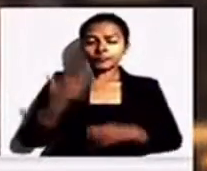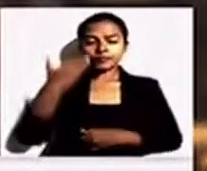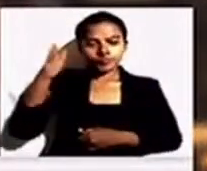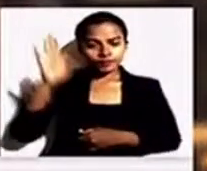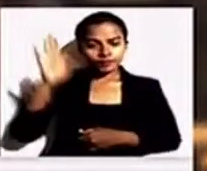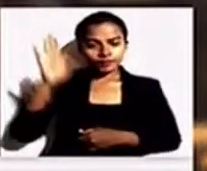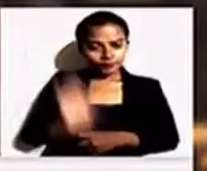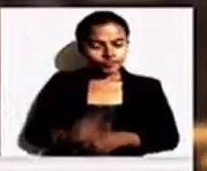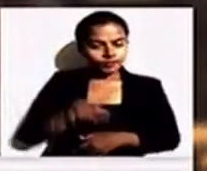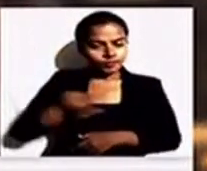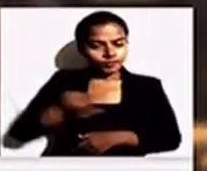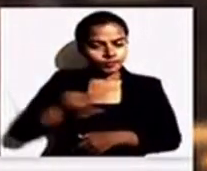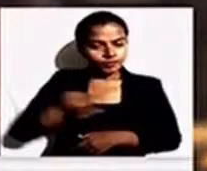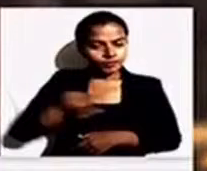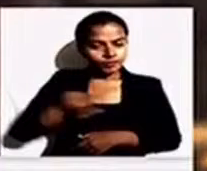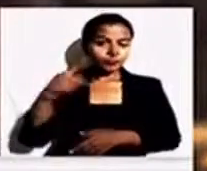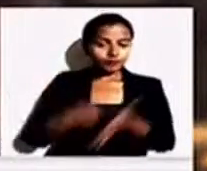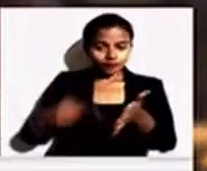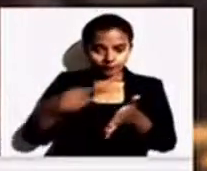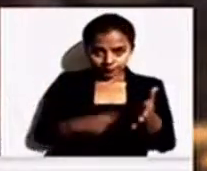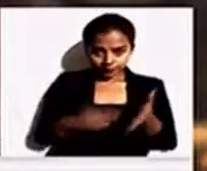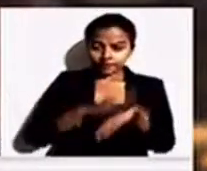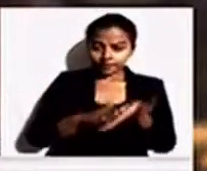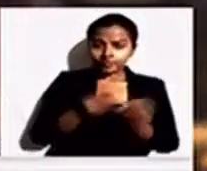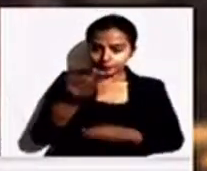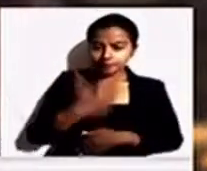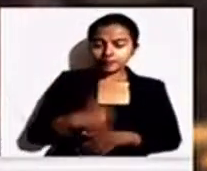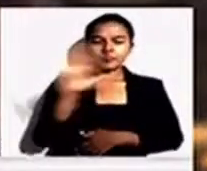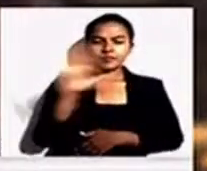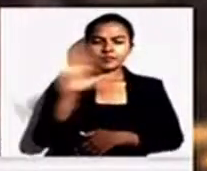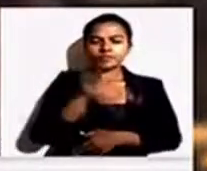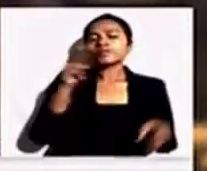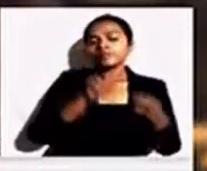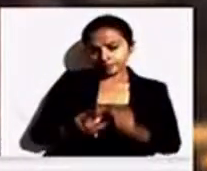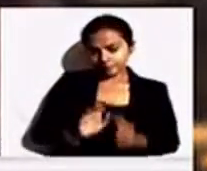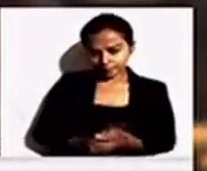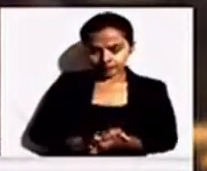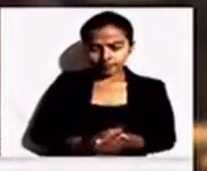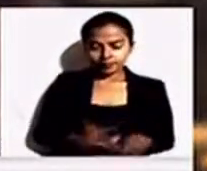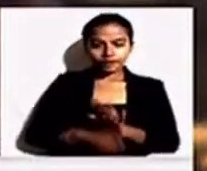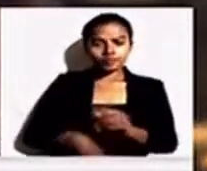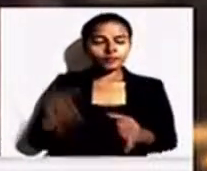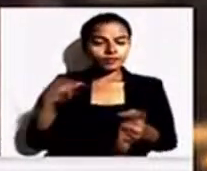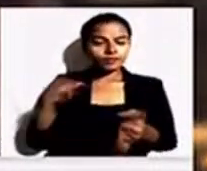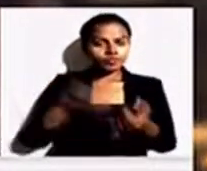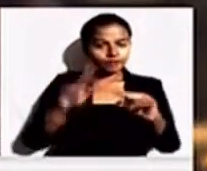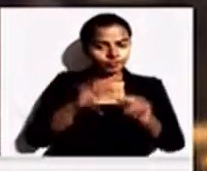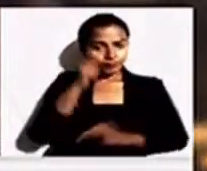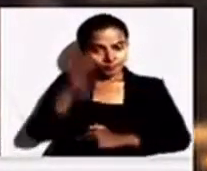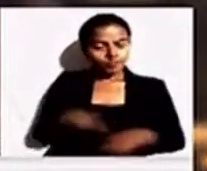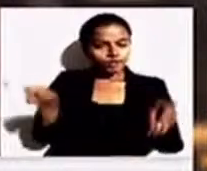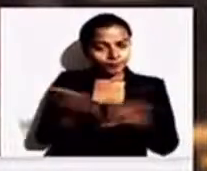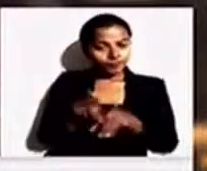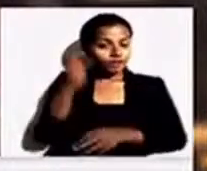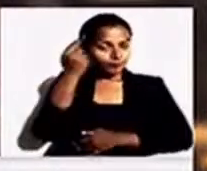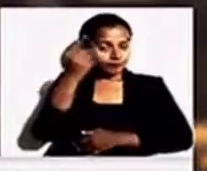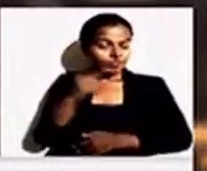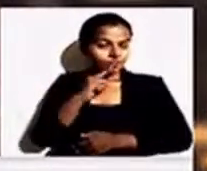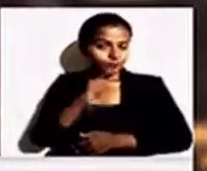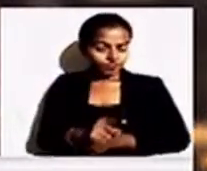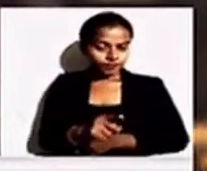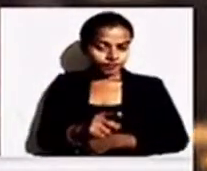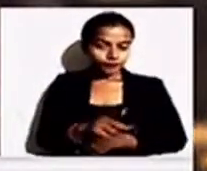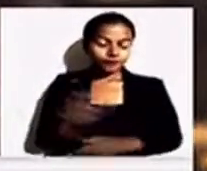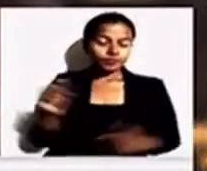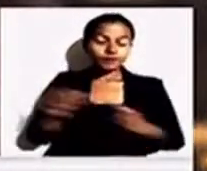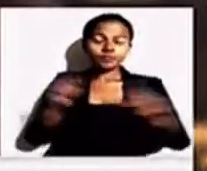in favour and 5 votes against. Field Marshal Sarath Fonseca expressed these views when he opened the debate in Parliament